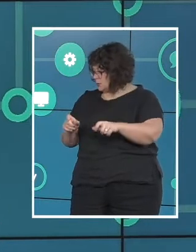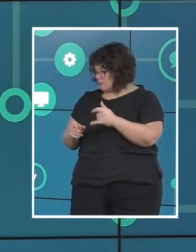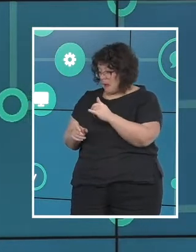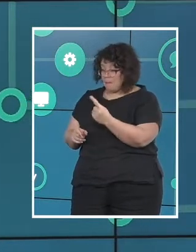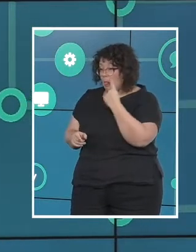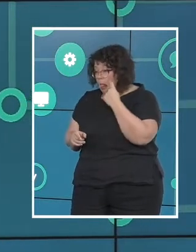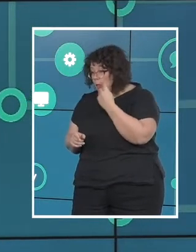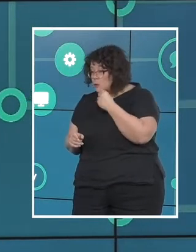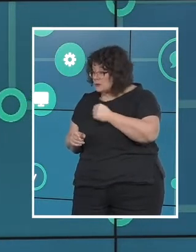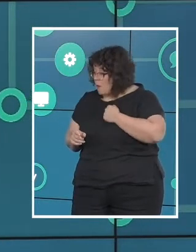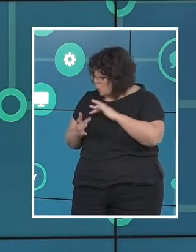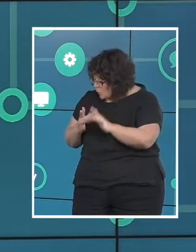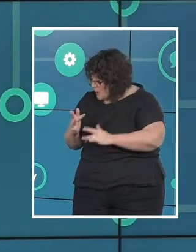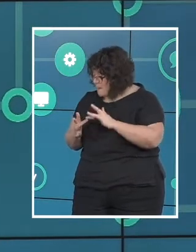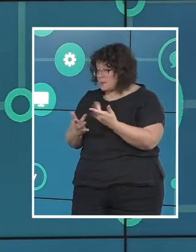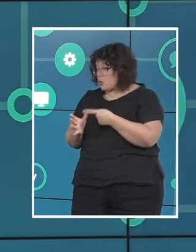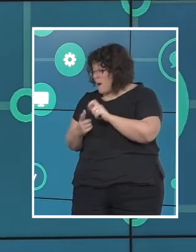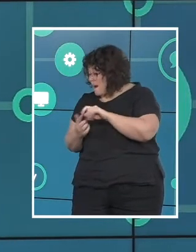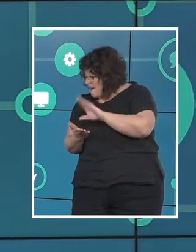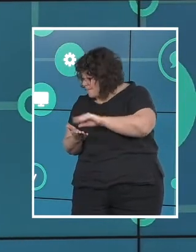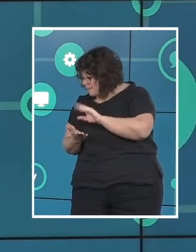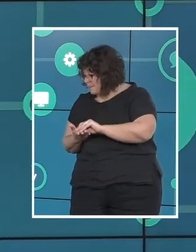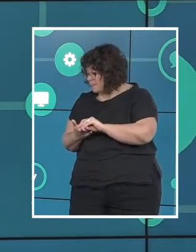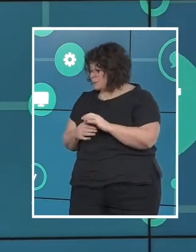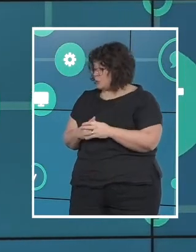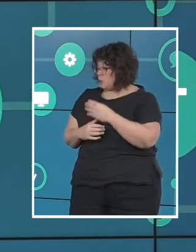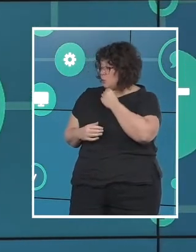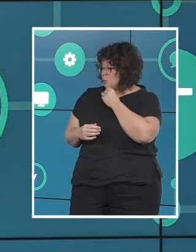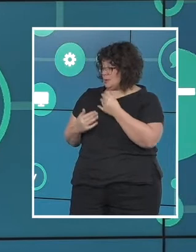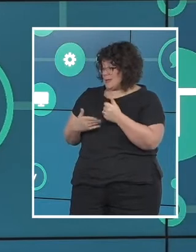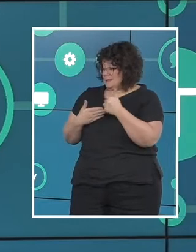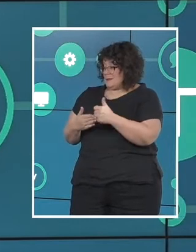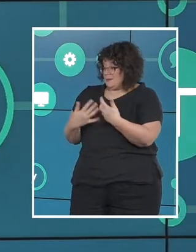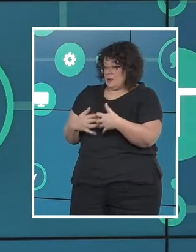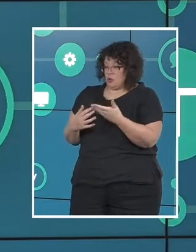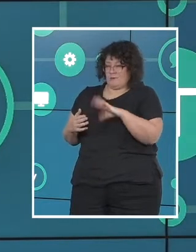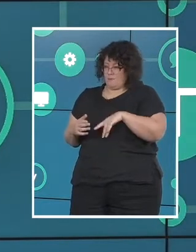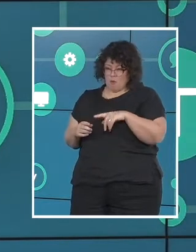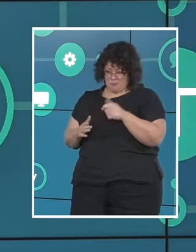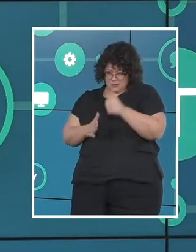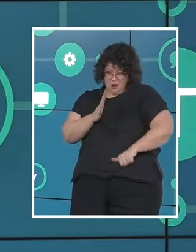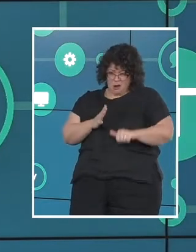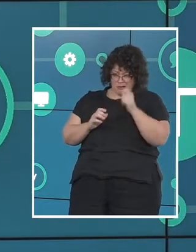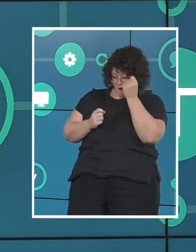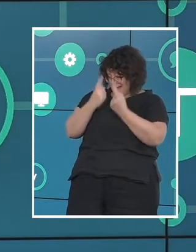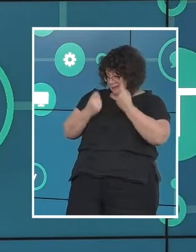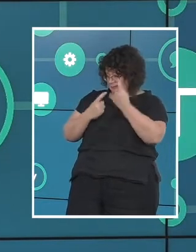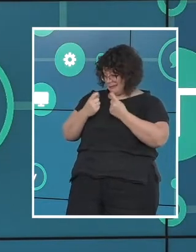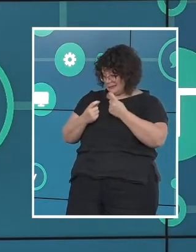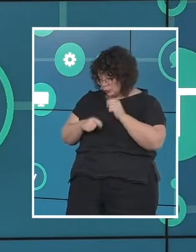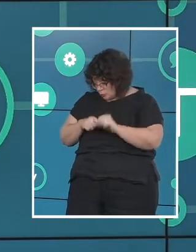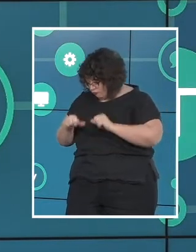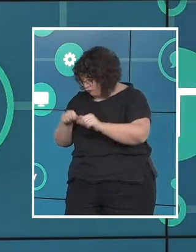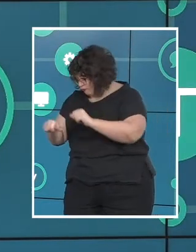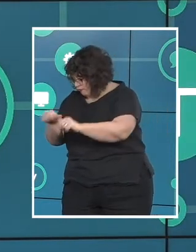sure that at every stage in the process, accessibility is considered as a beginning idea and not an afterthought. And the